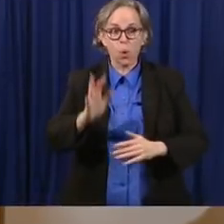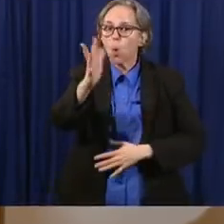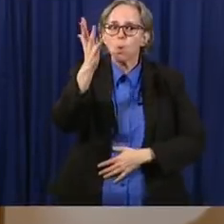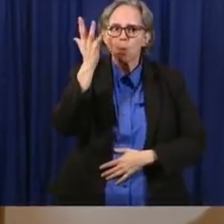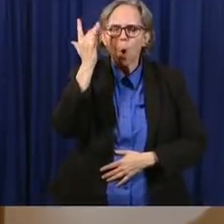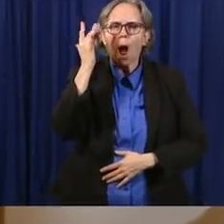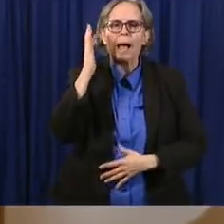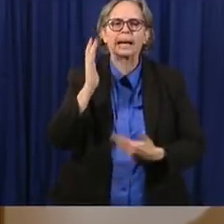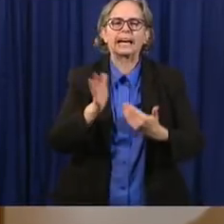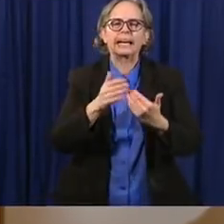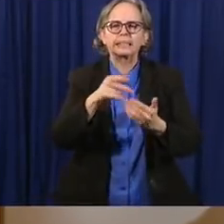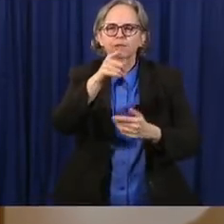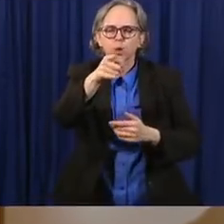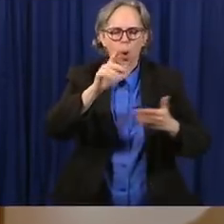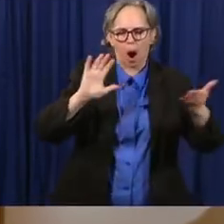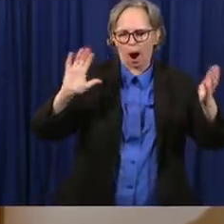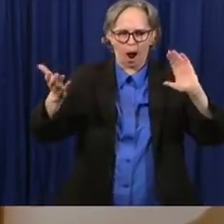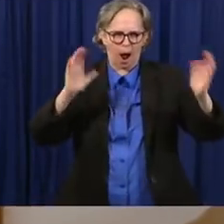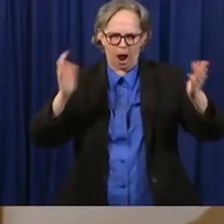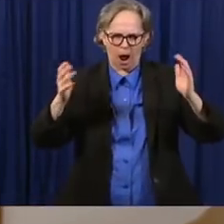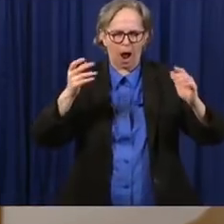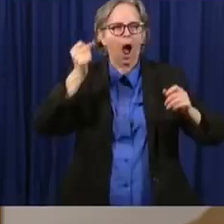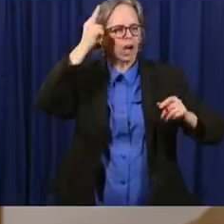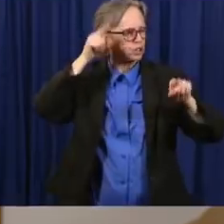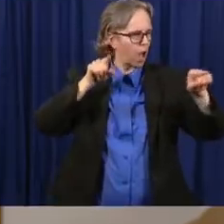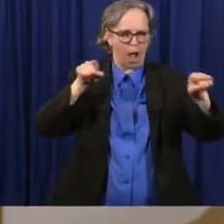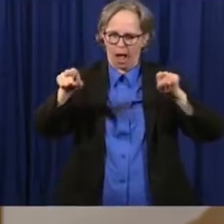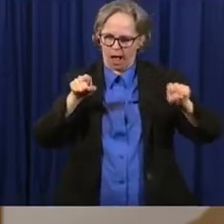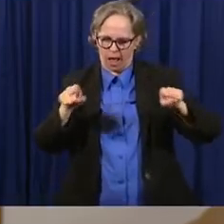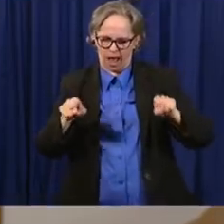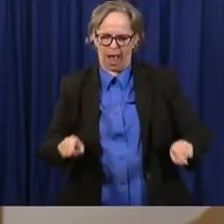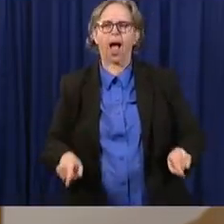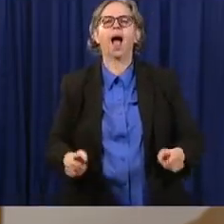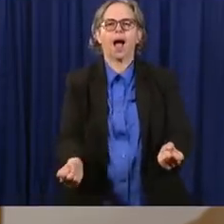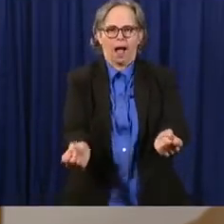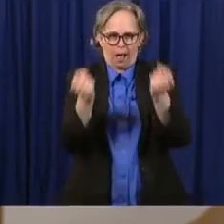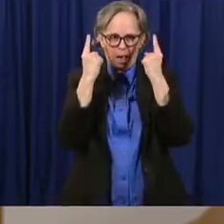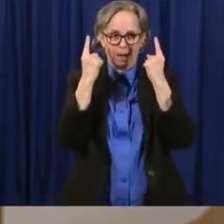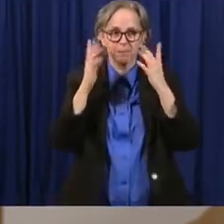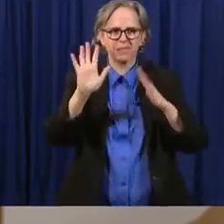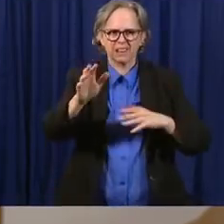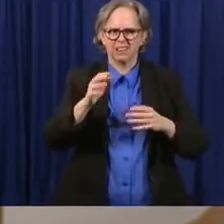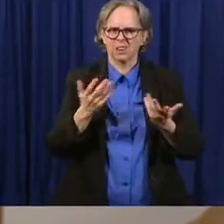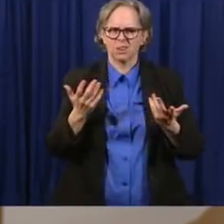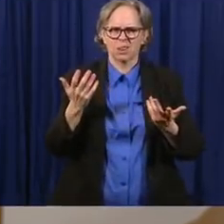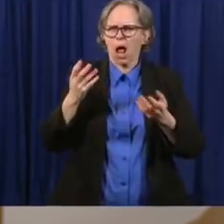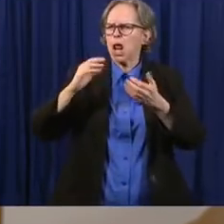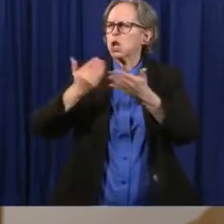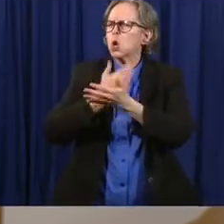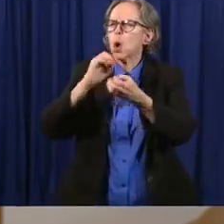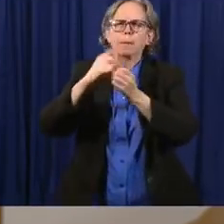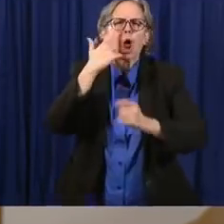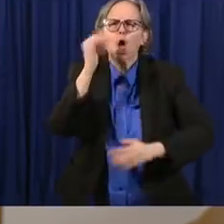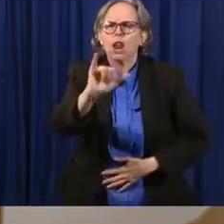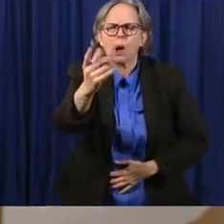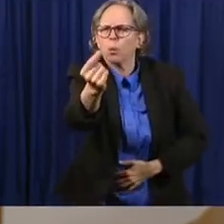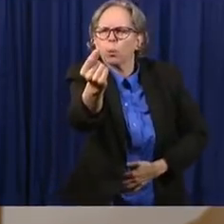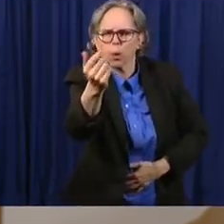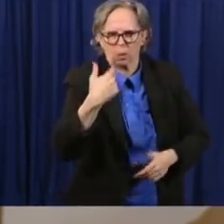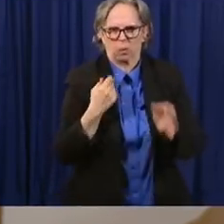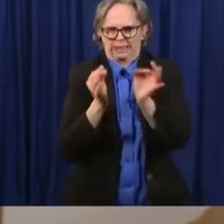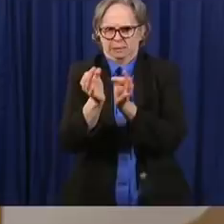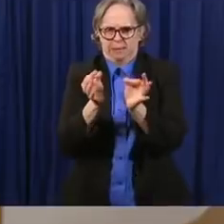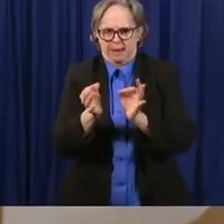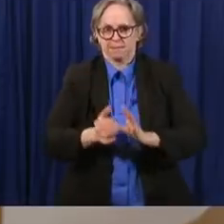And I want to go through and explain what the new number that you're going to be seeing there every day,